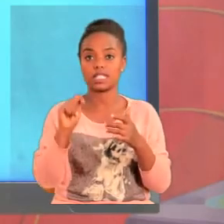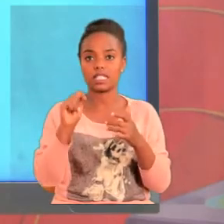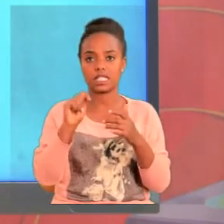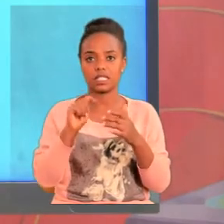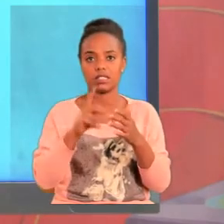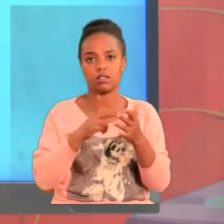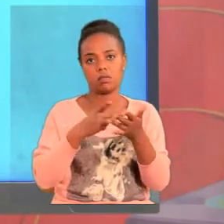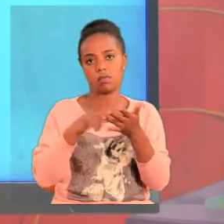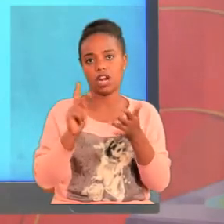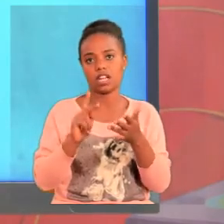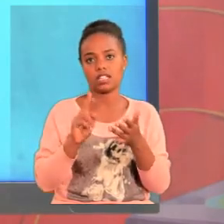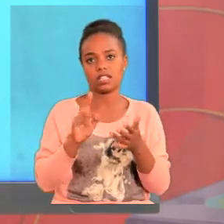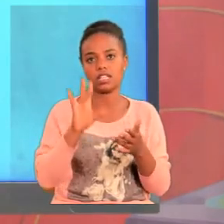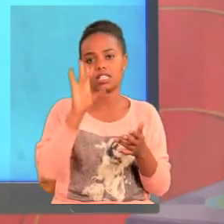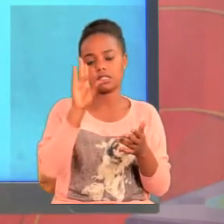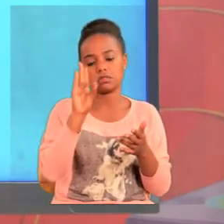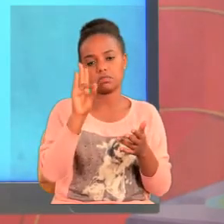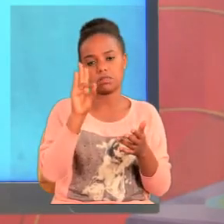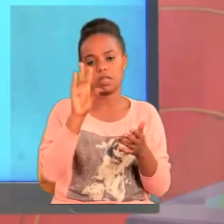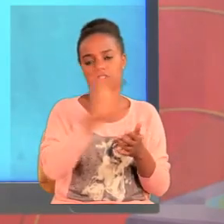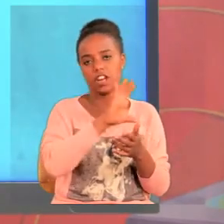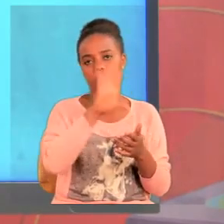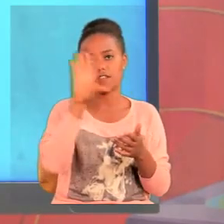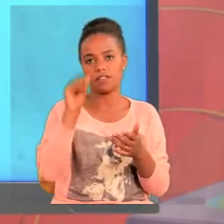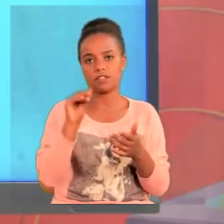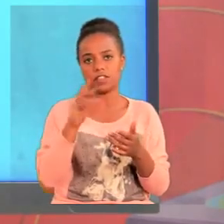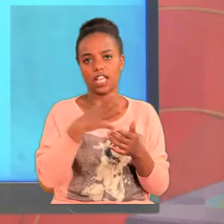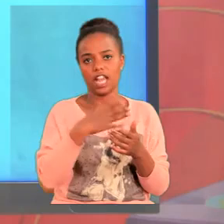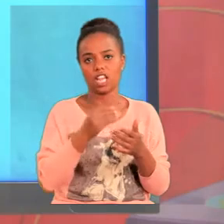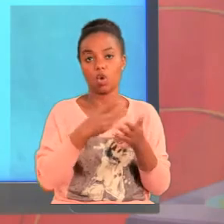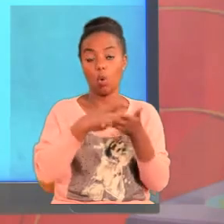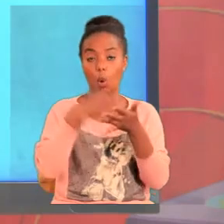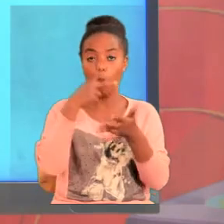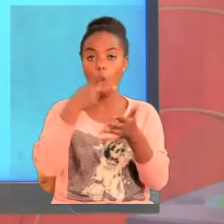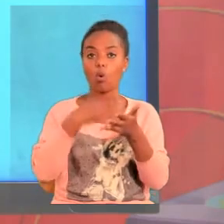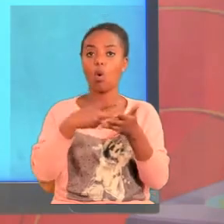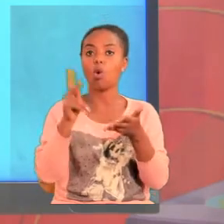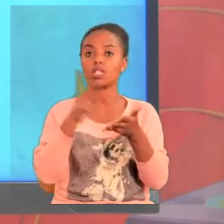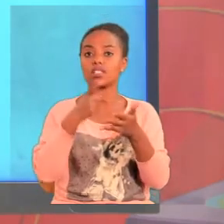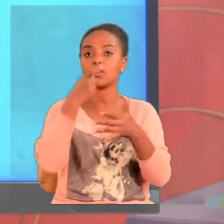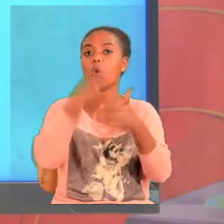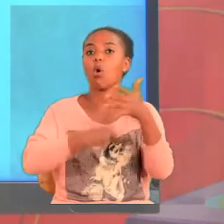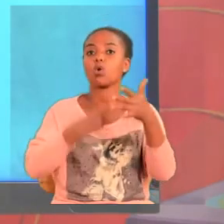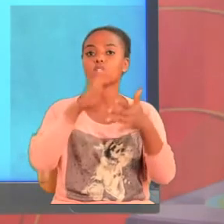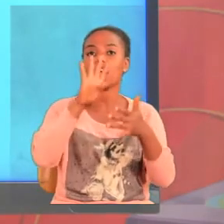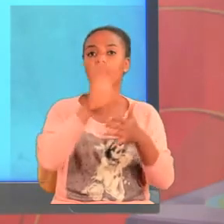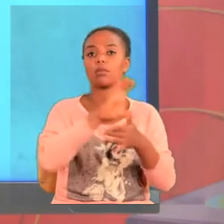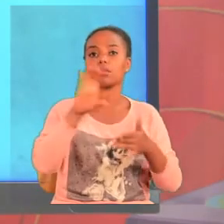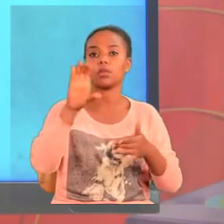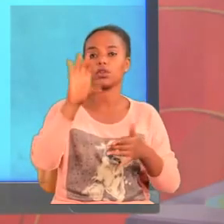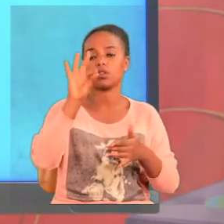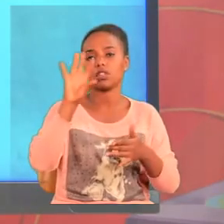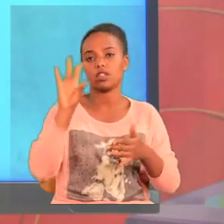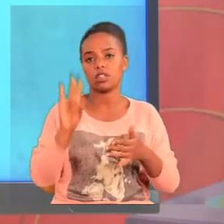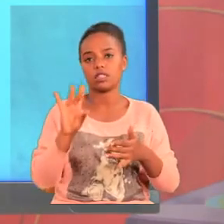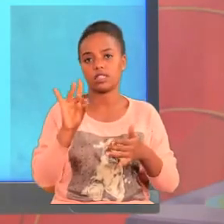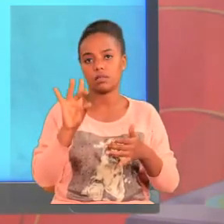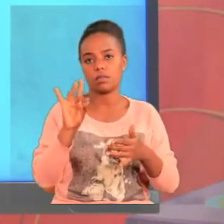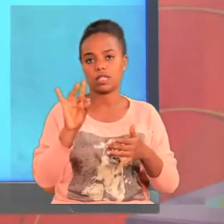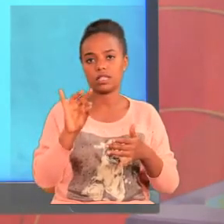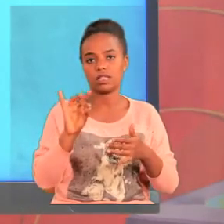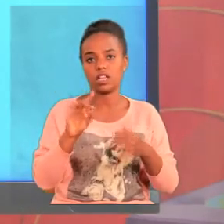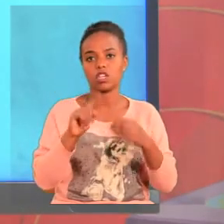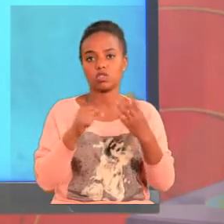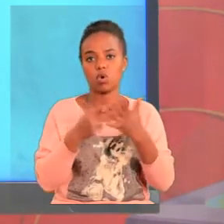is 750 is given here and the cost is 498. So 750 minus 498 divided